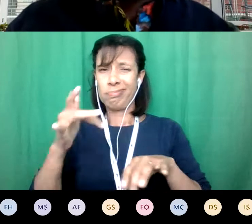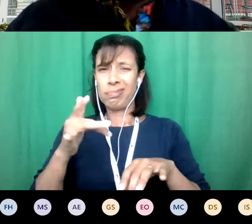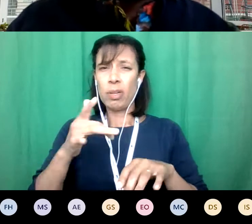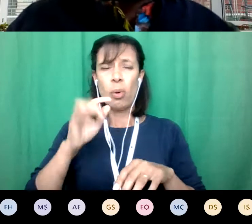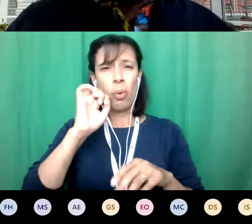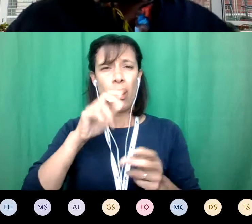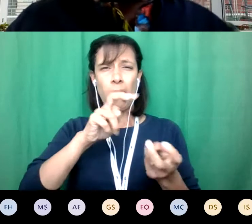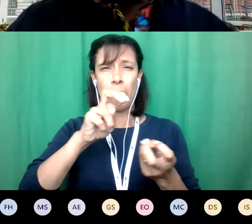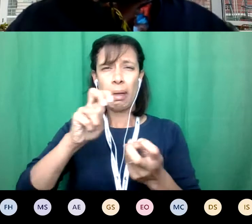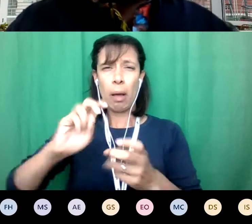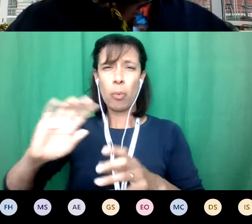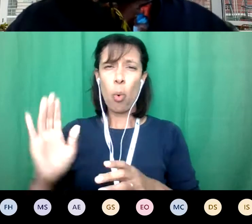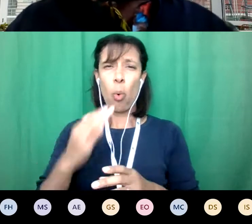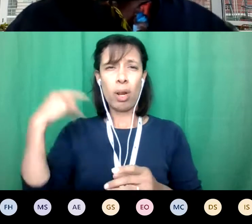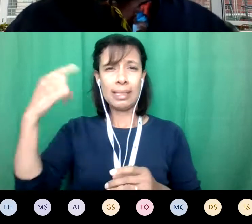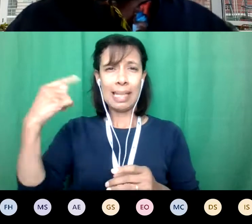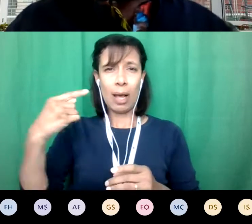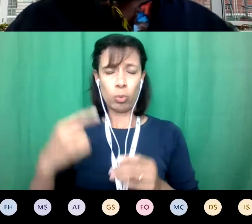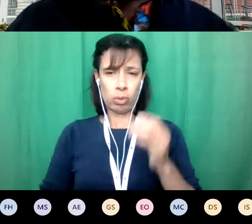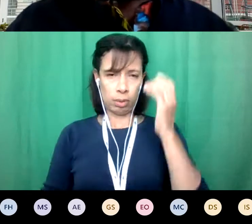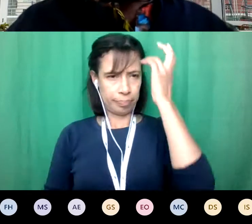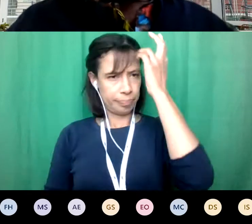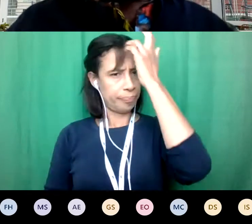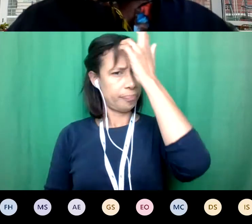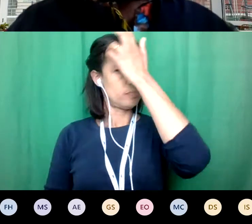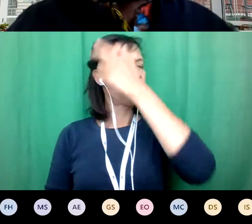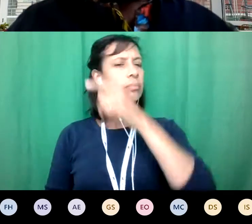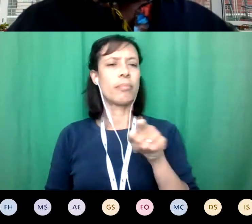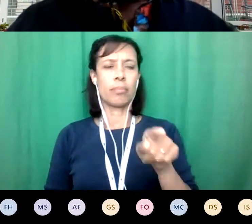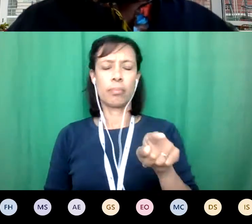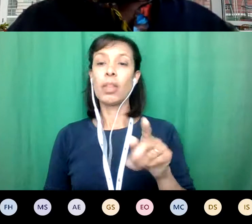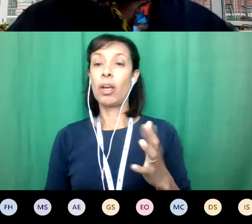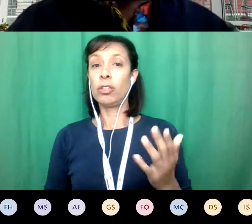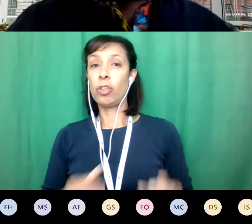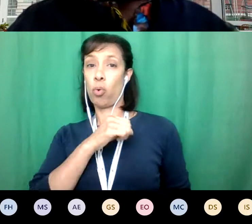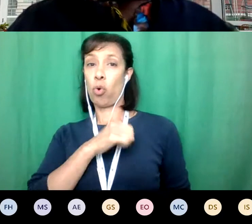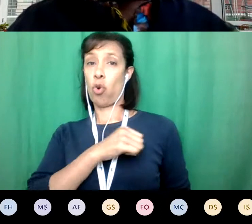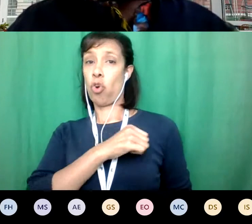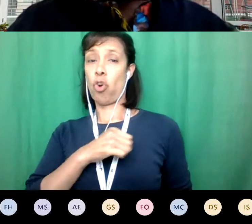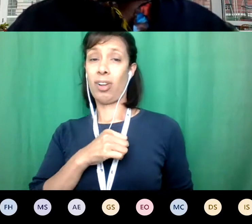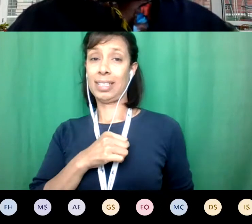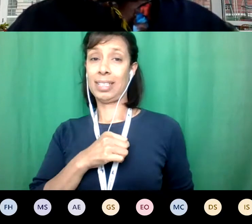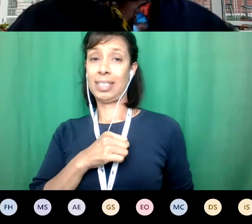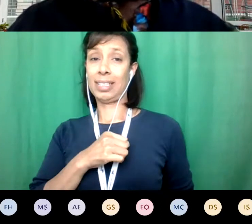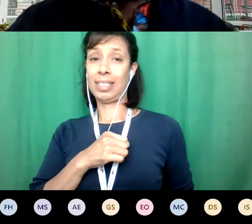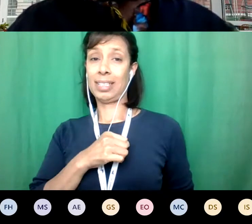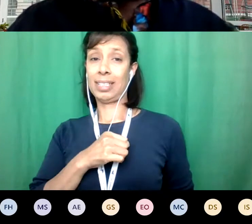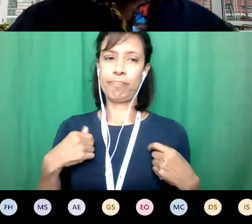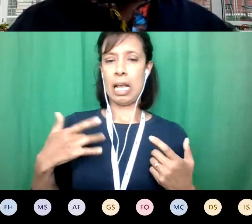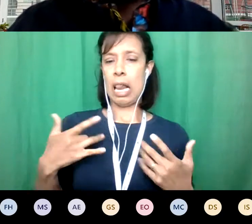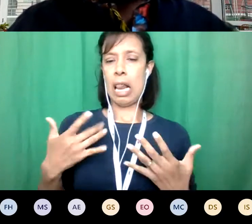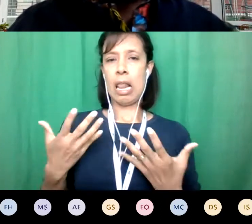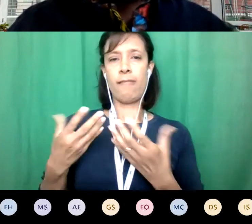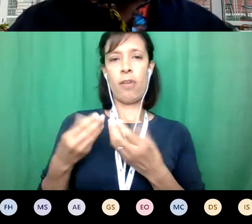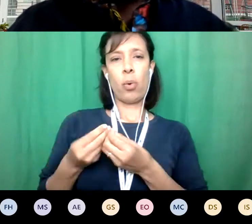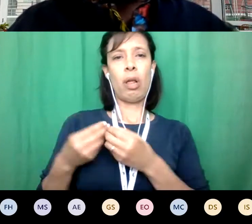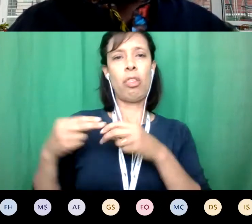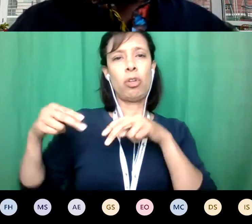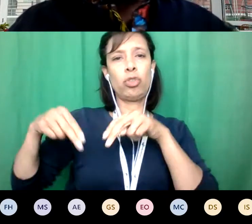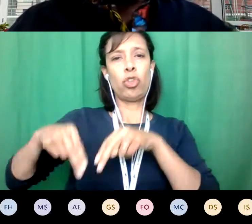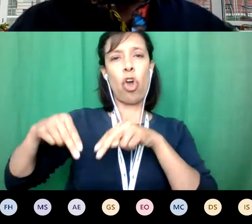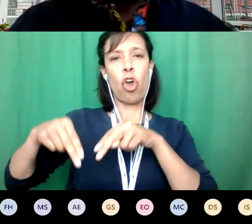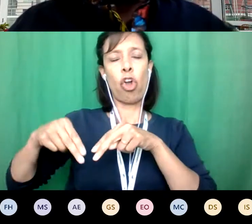I live with a 12-year-old staffy who wanders around sometimes